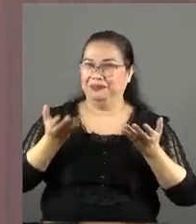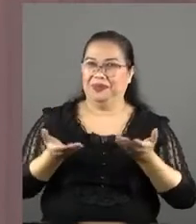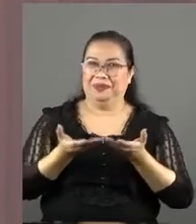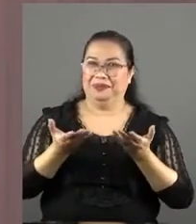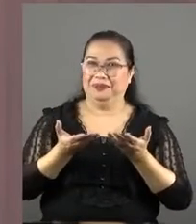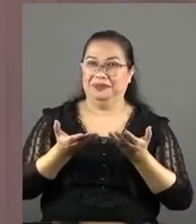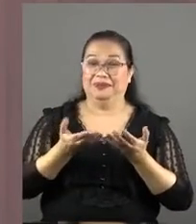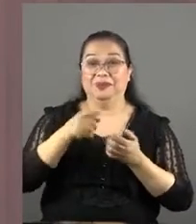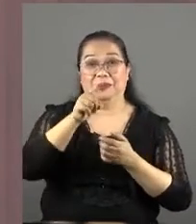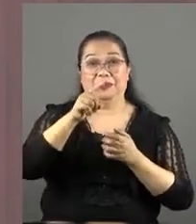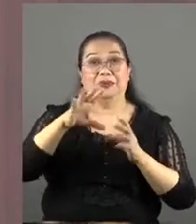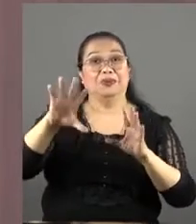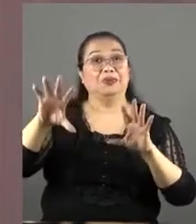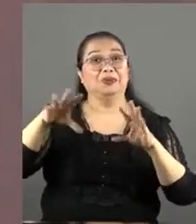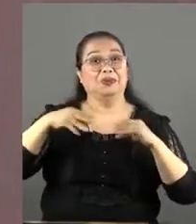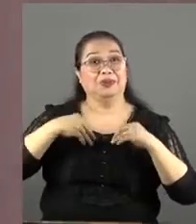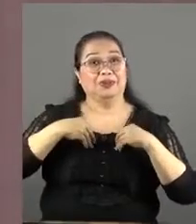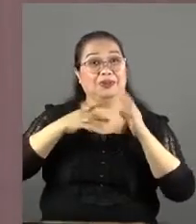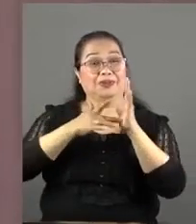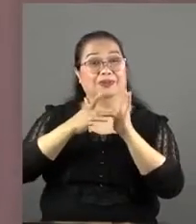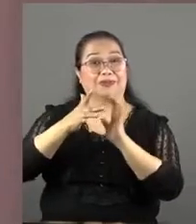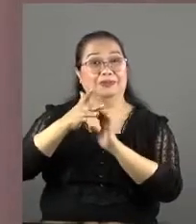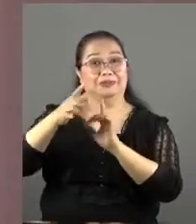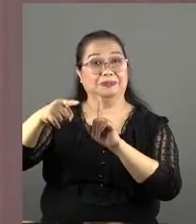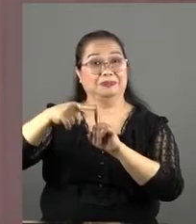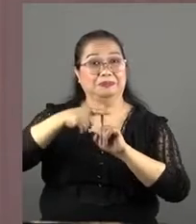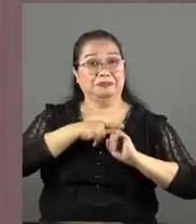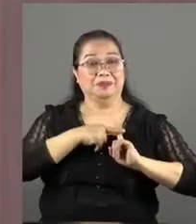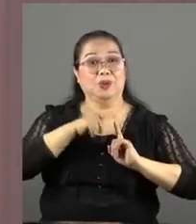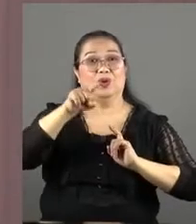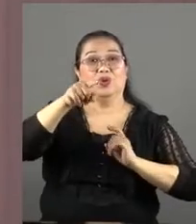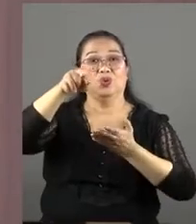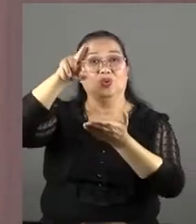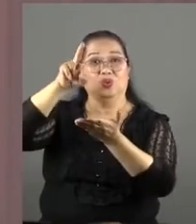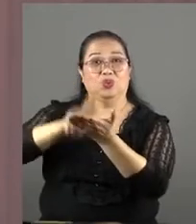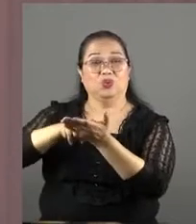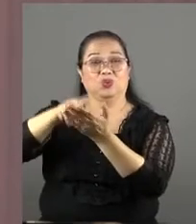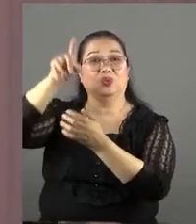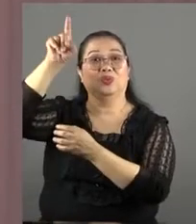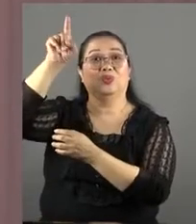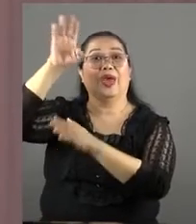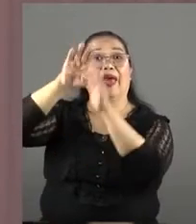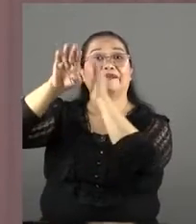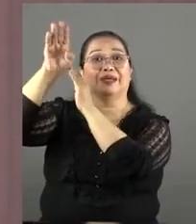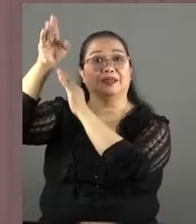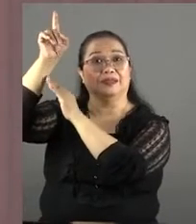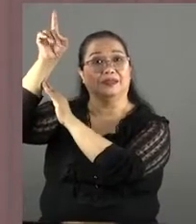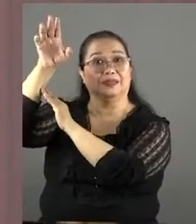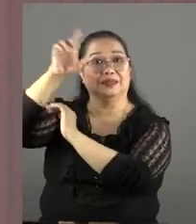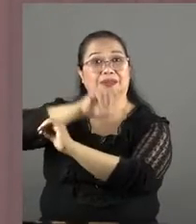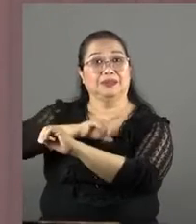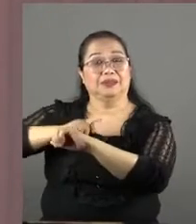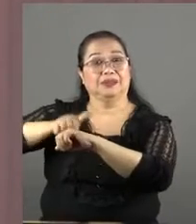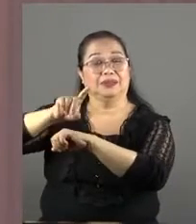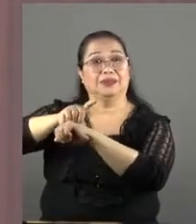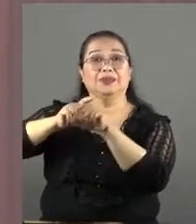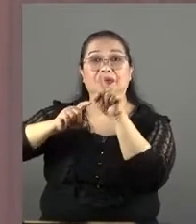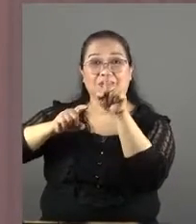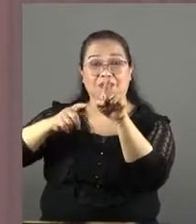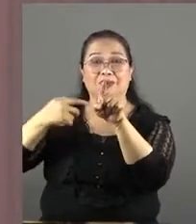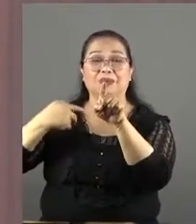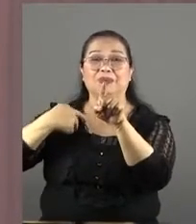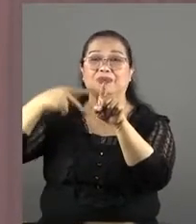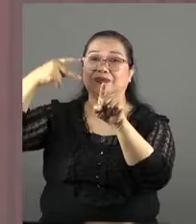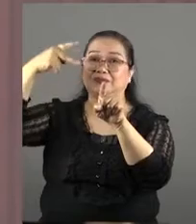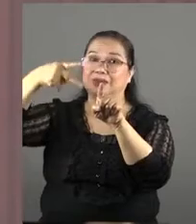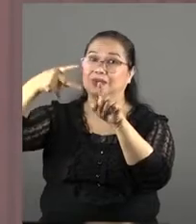you received Christ, you signed up God's kingdom. And you got the second